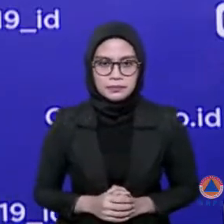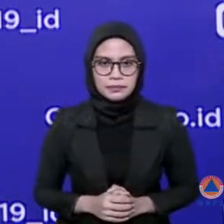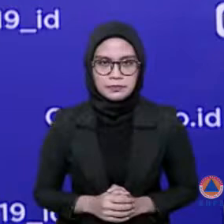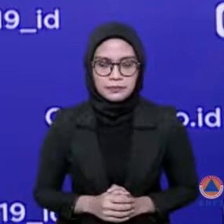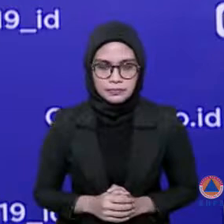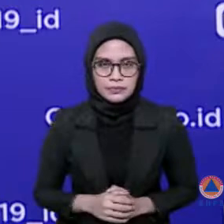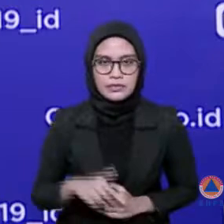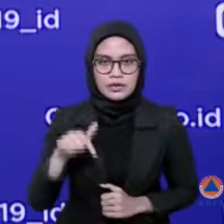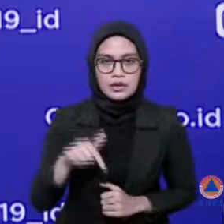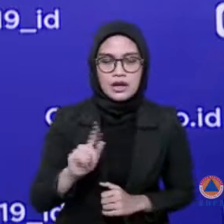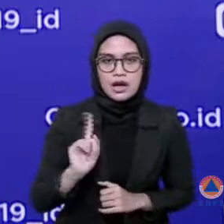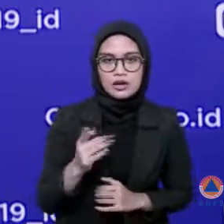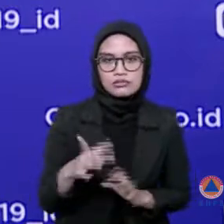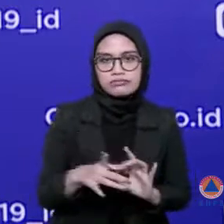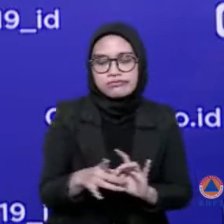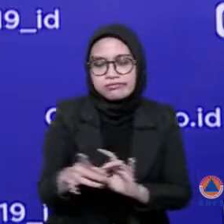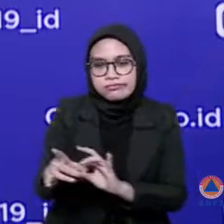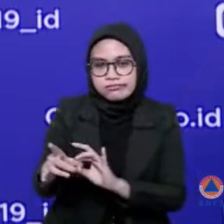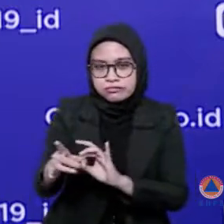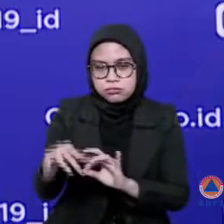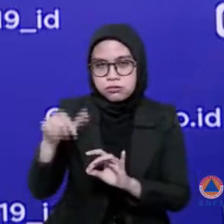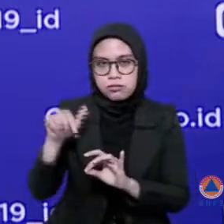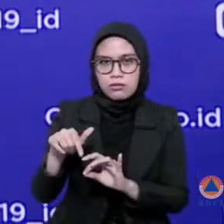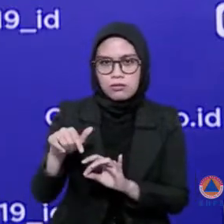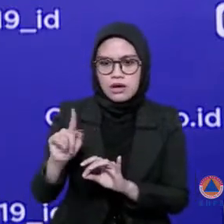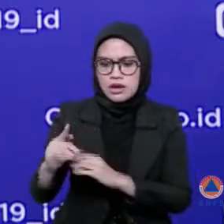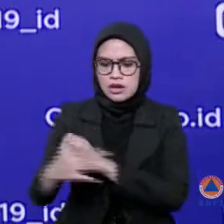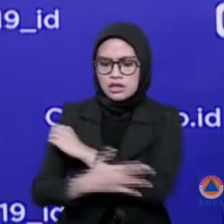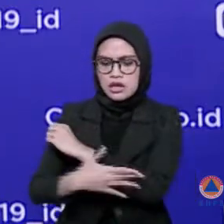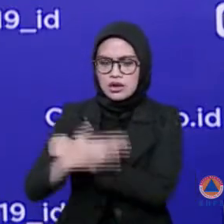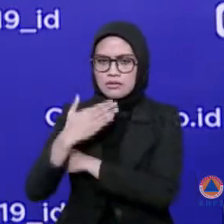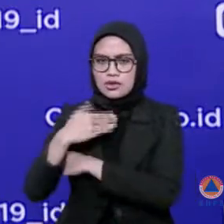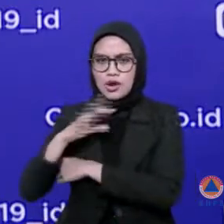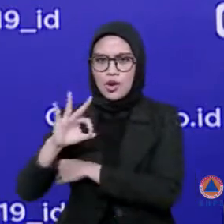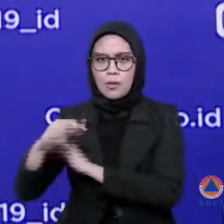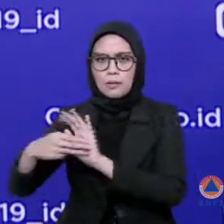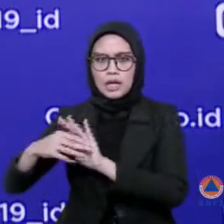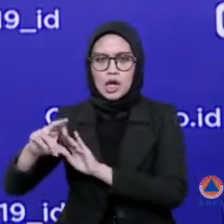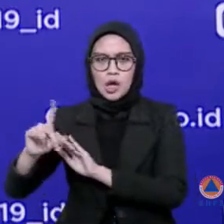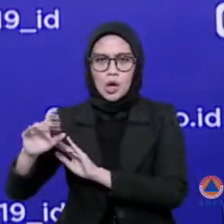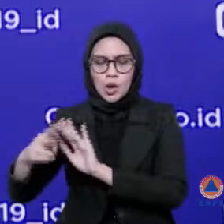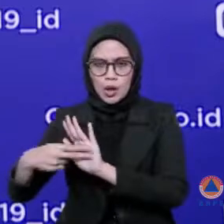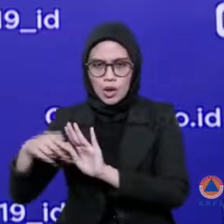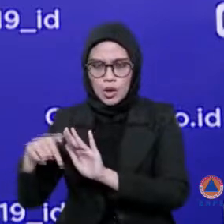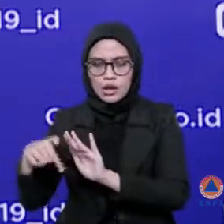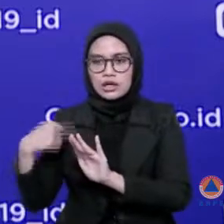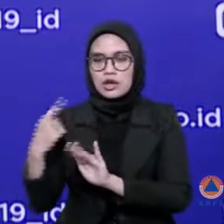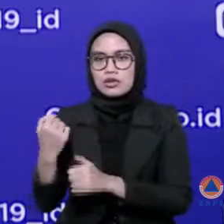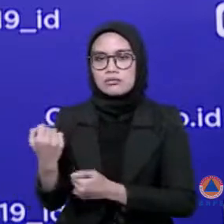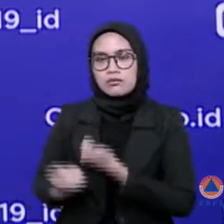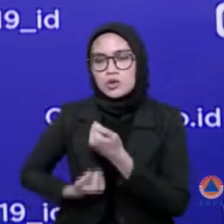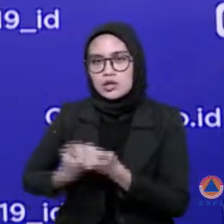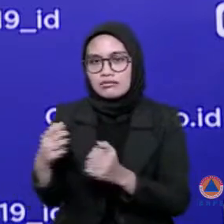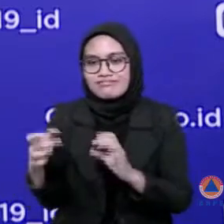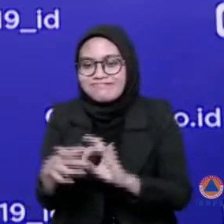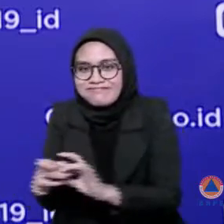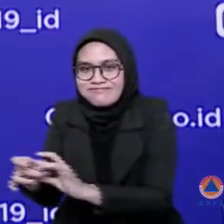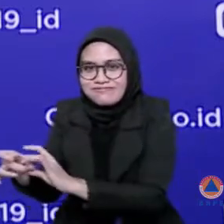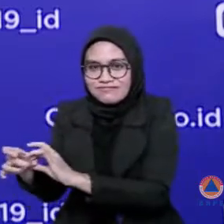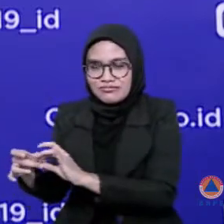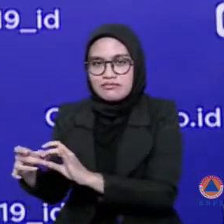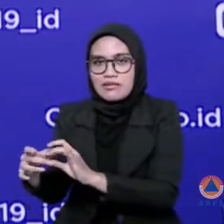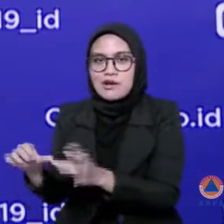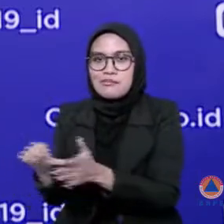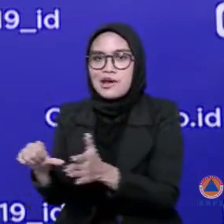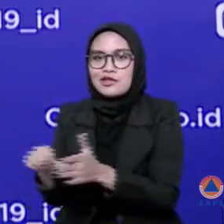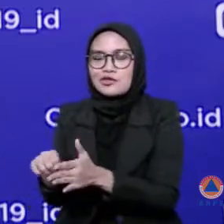of citizens from countries with cases of the Omicron variant is a part of our joint effort to save